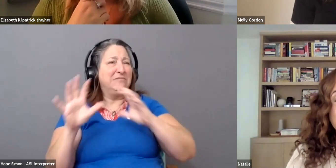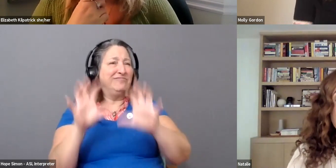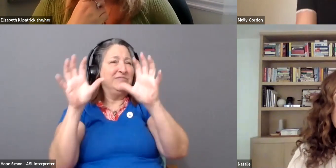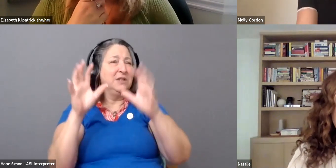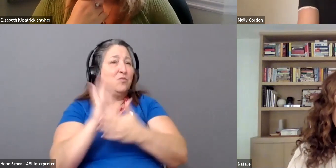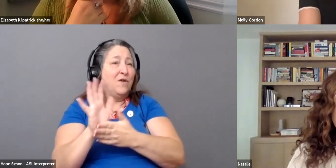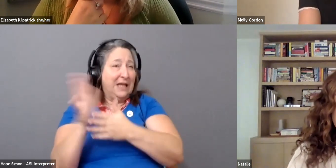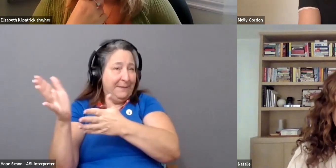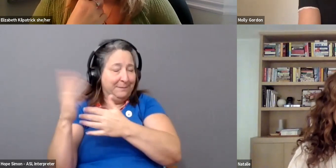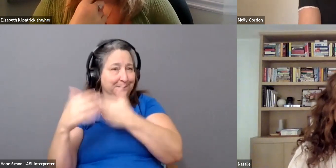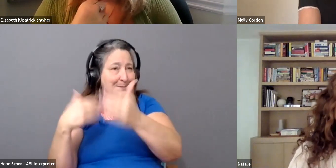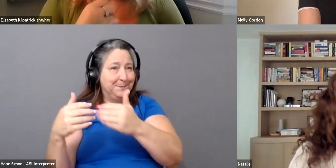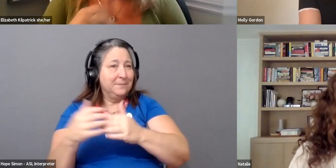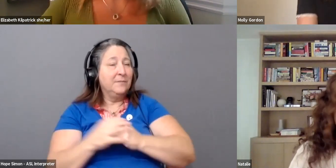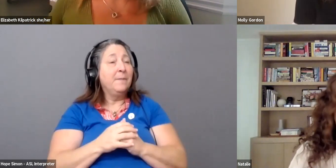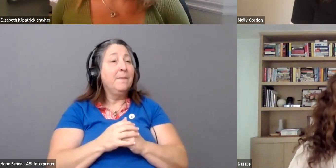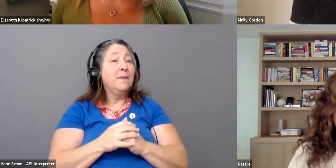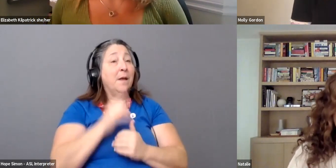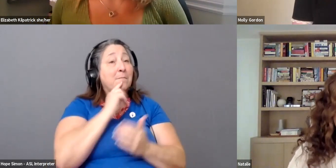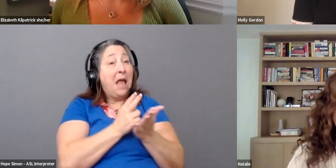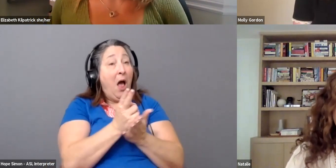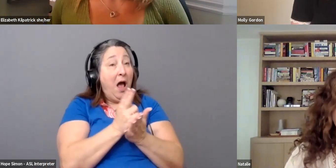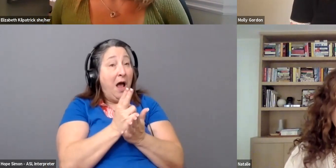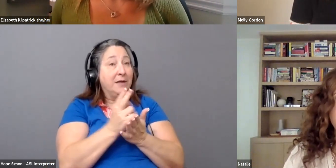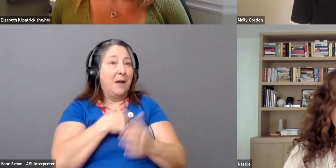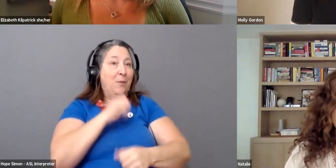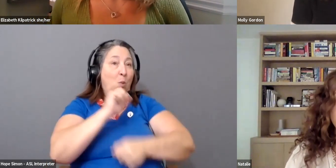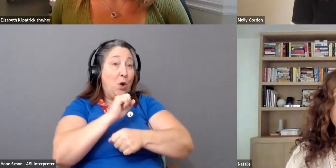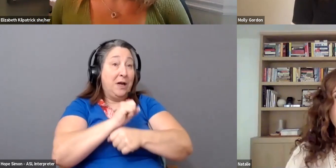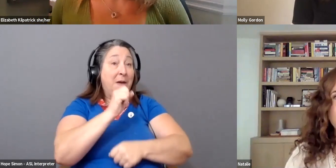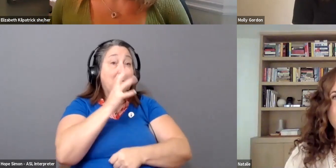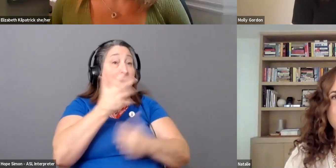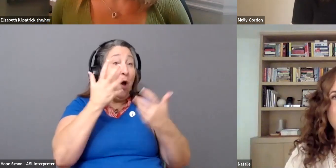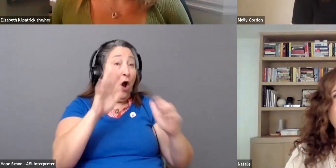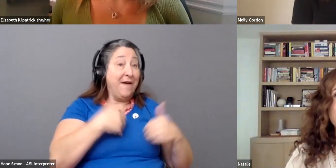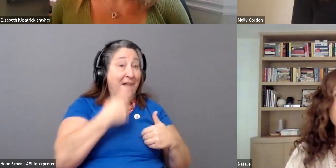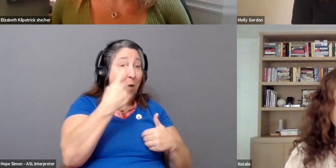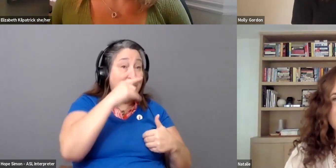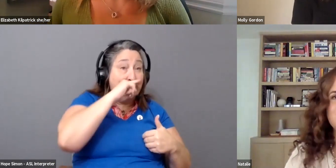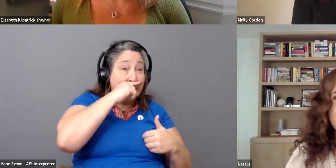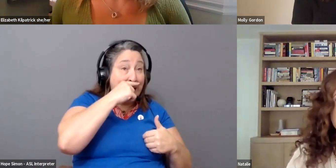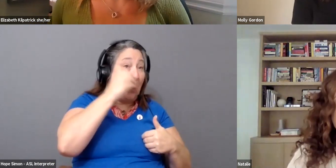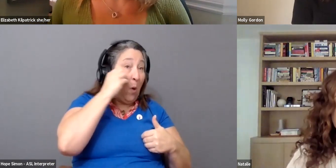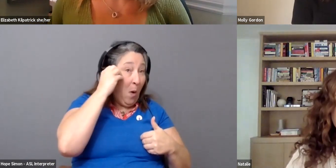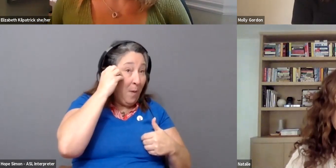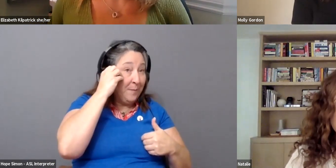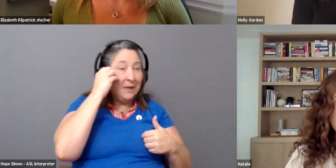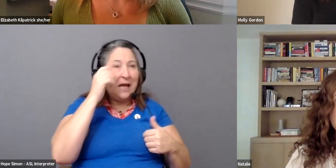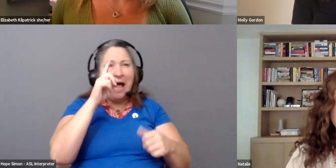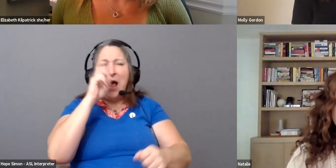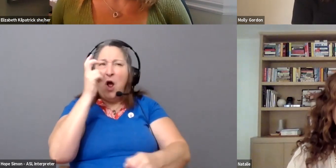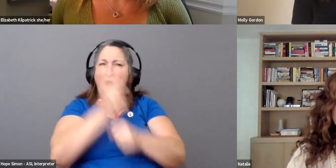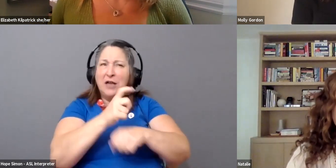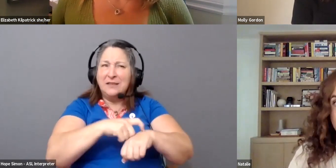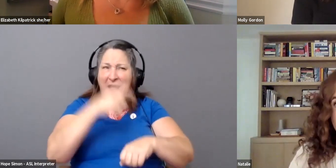will be honest, as a working mom I already had one at home, I had a really tough time adjusting